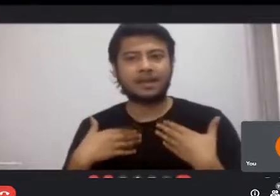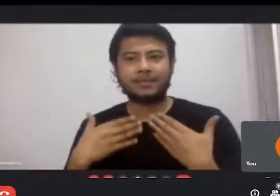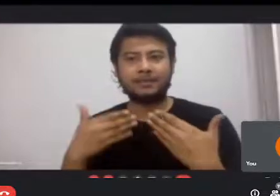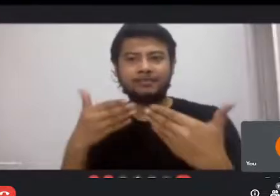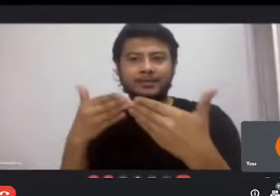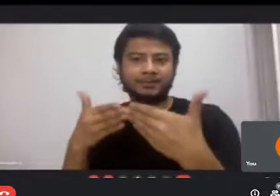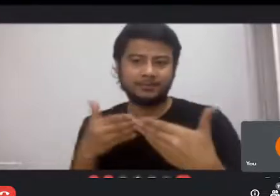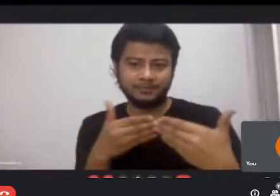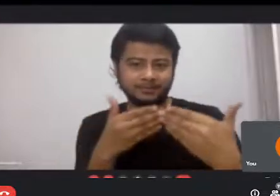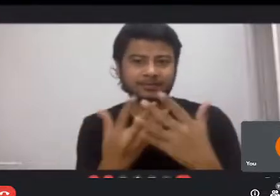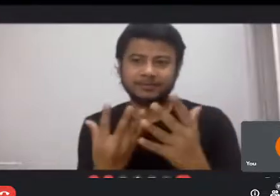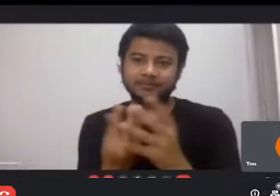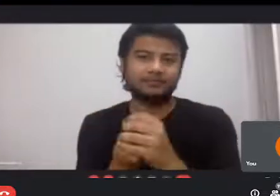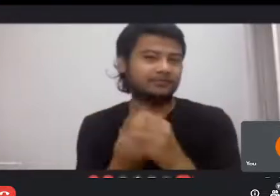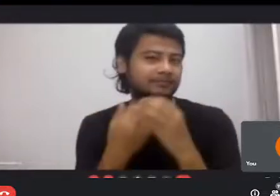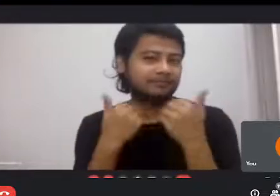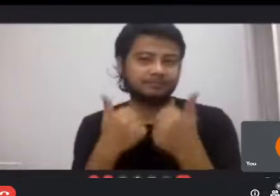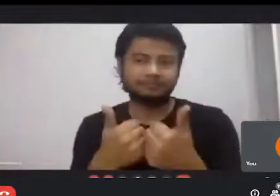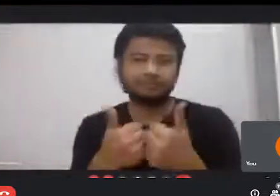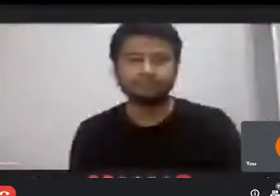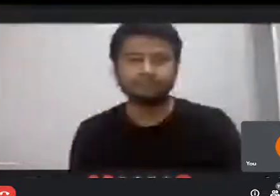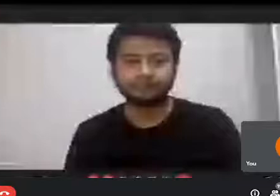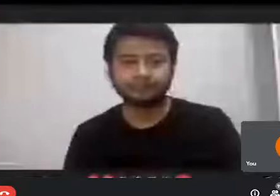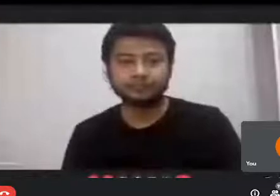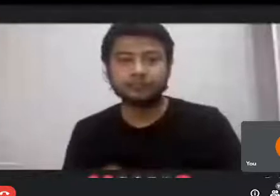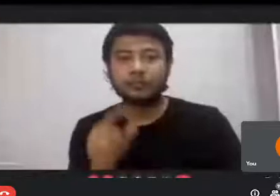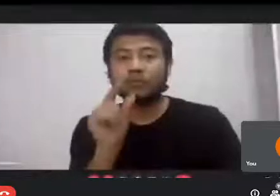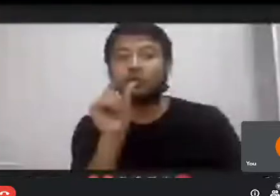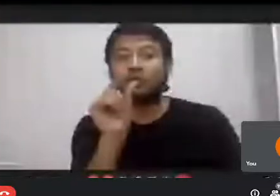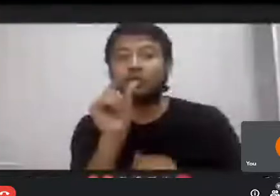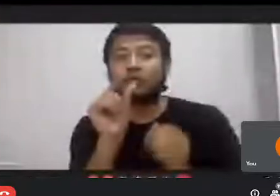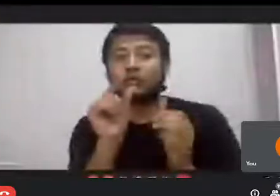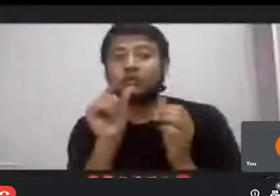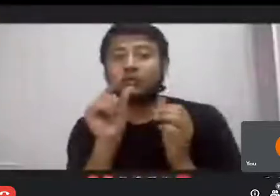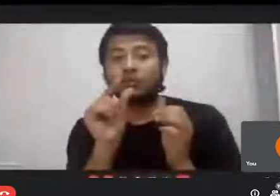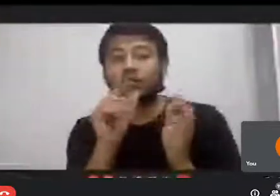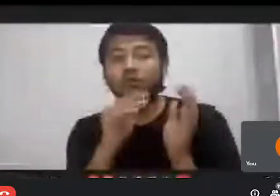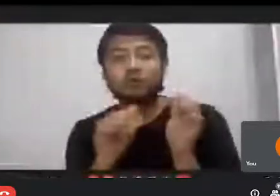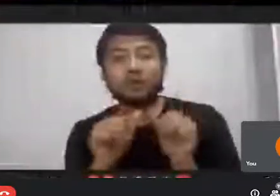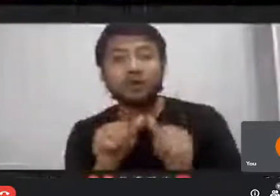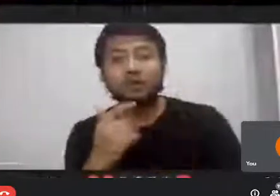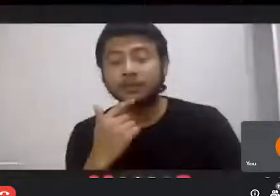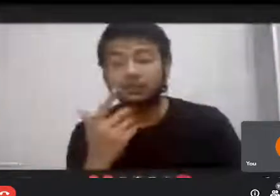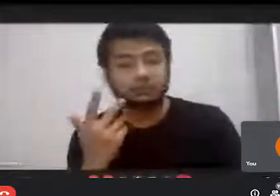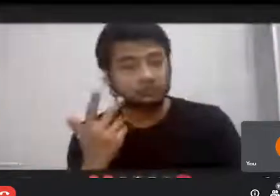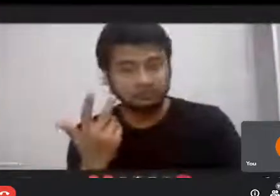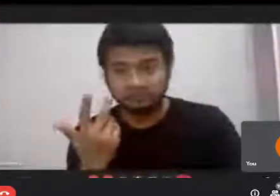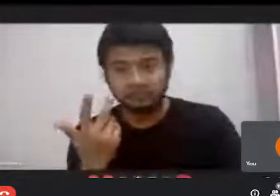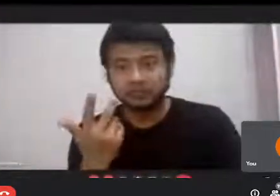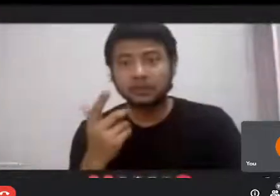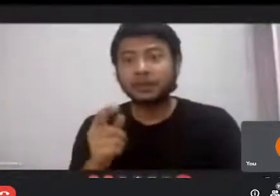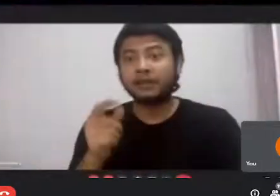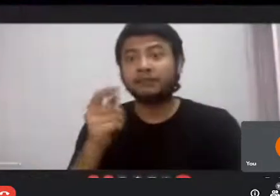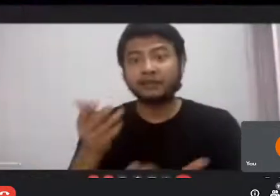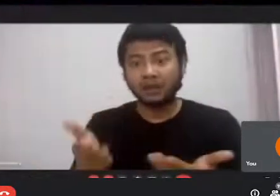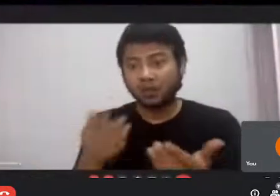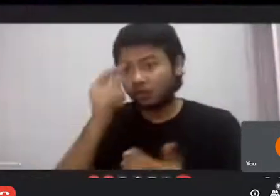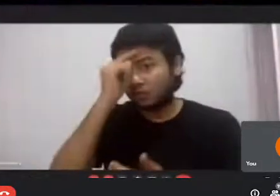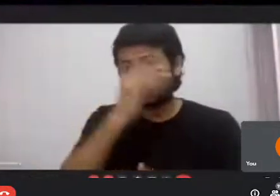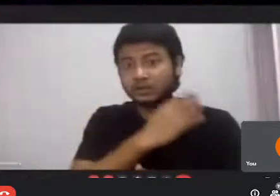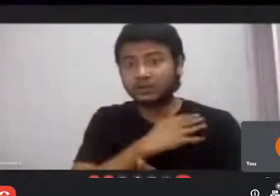Yes, in that case, maybe if anyone has questions for Ulrike, can we take the questions first for Ulrike and